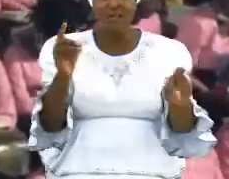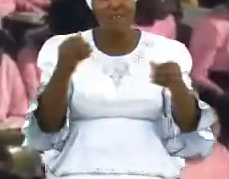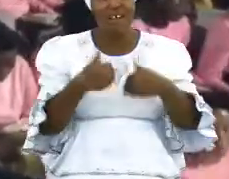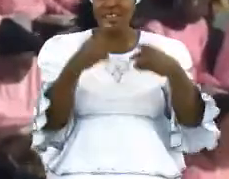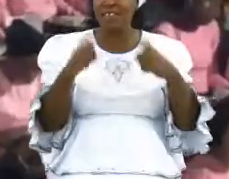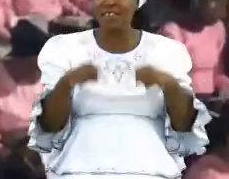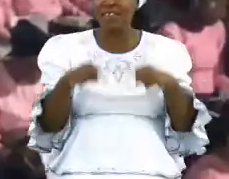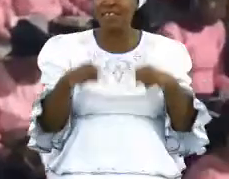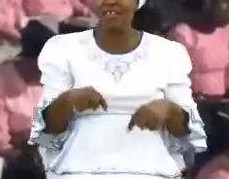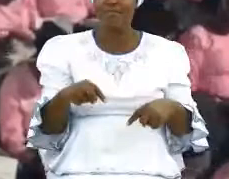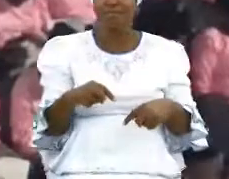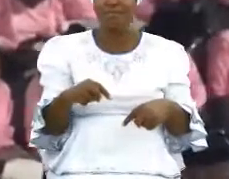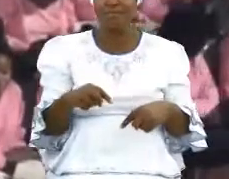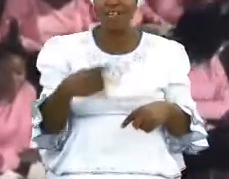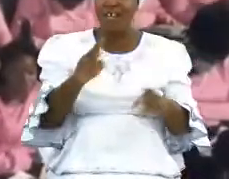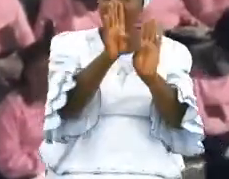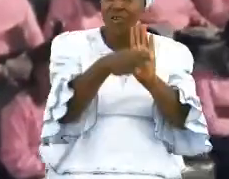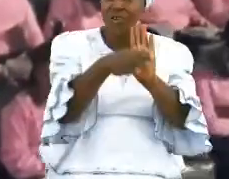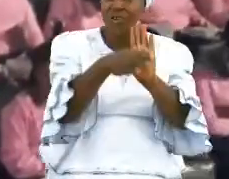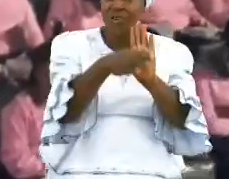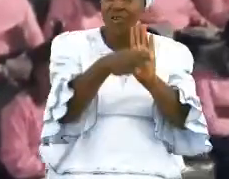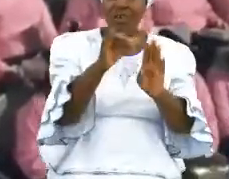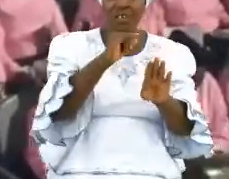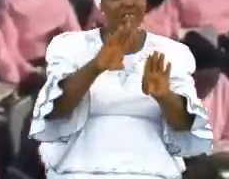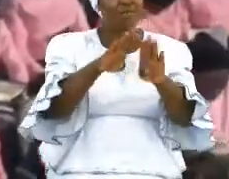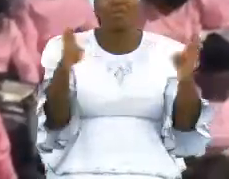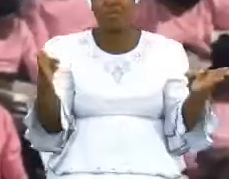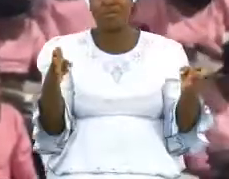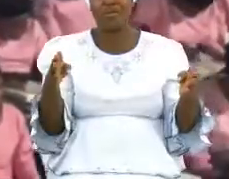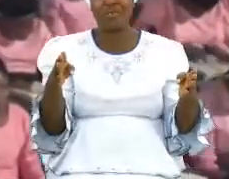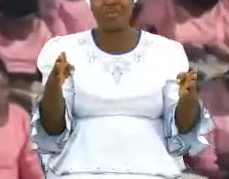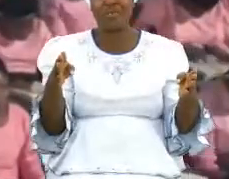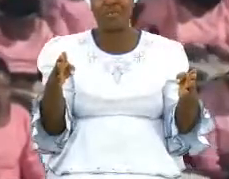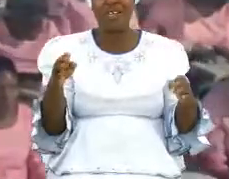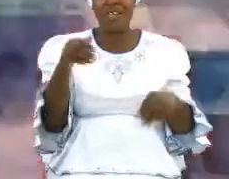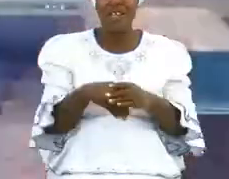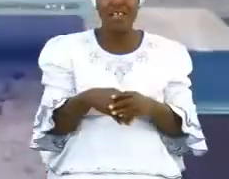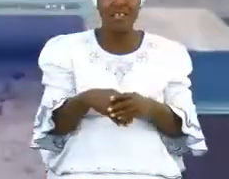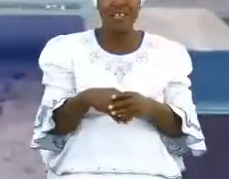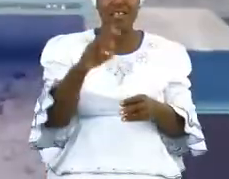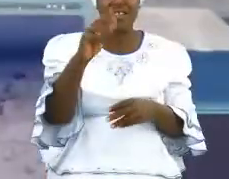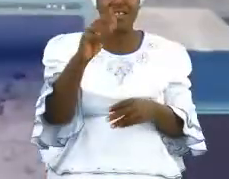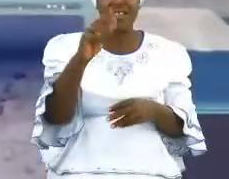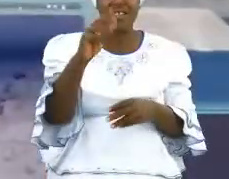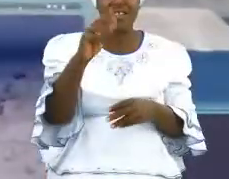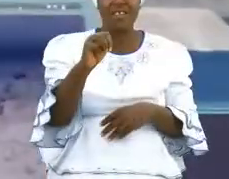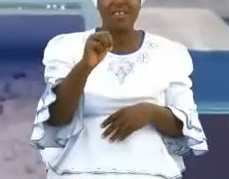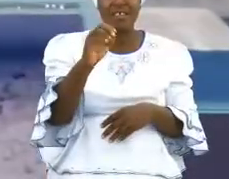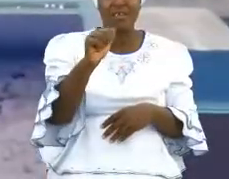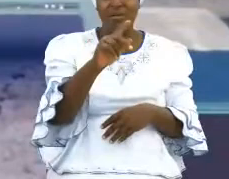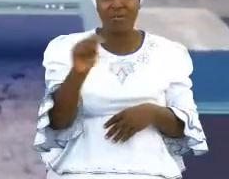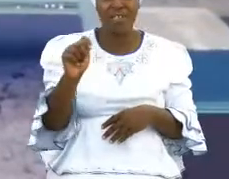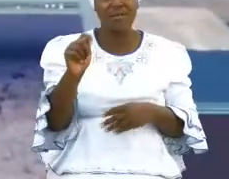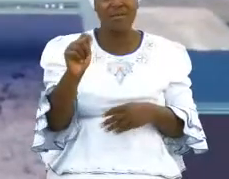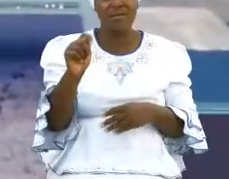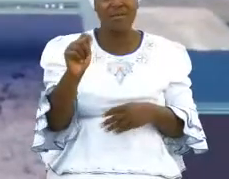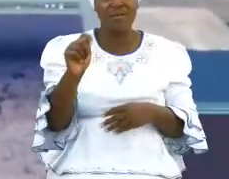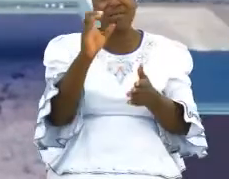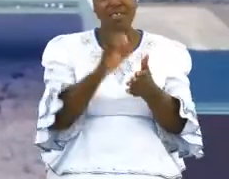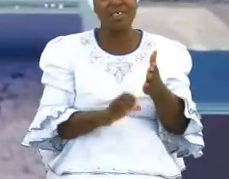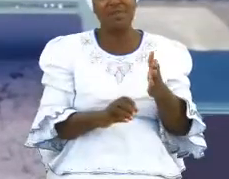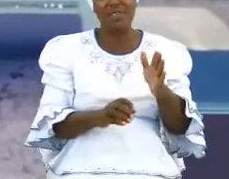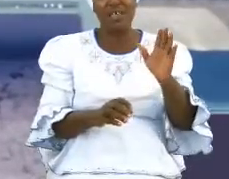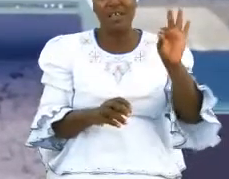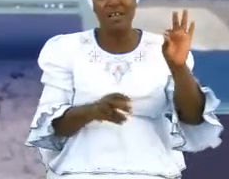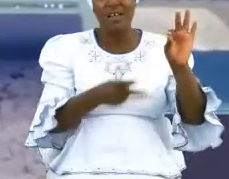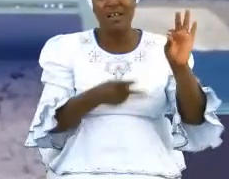come. The door is open. Look at Matthew chapter 9. I'm reading from verse 2. In Matthew chapter